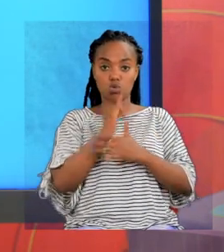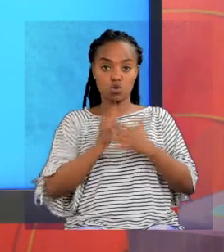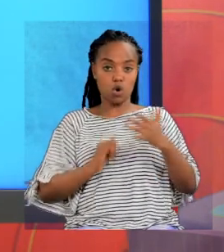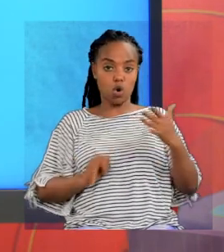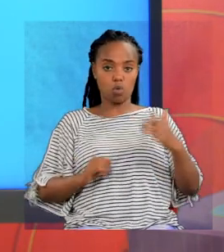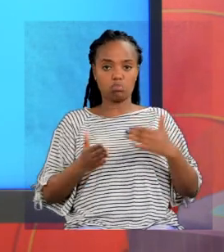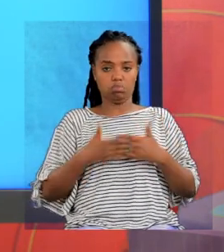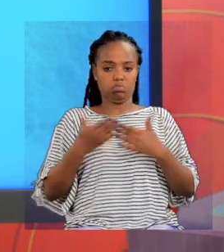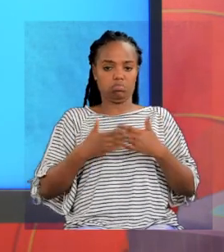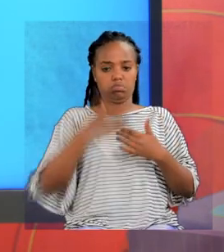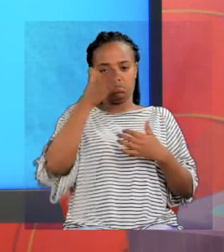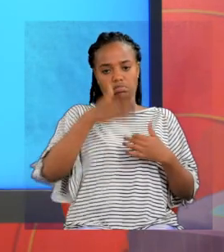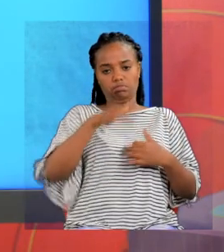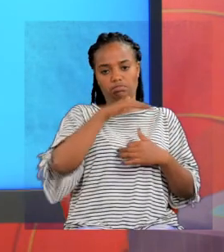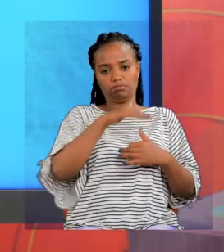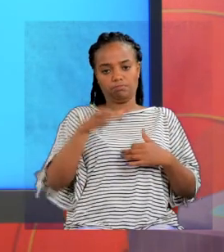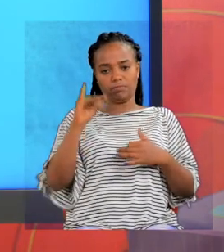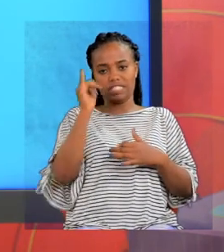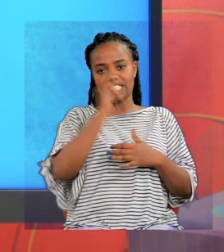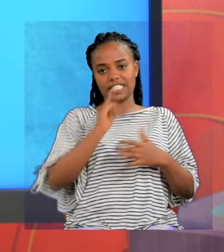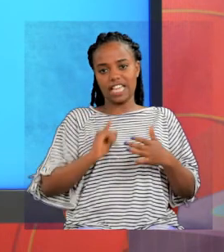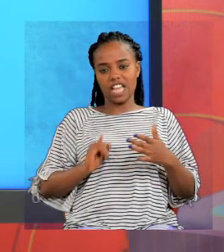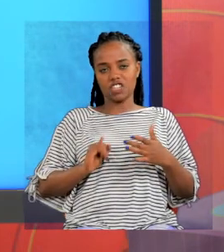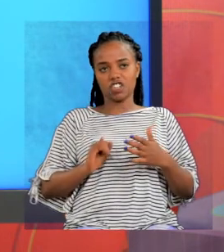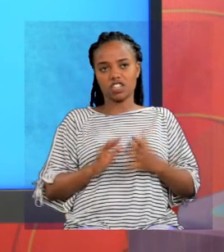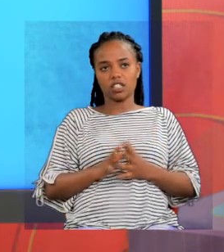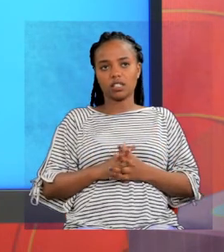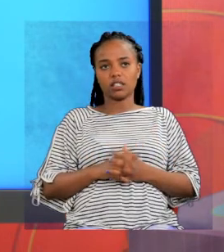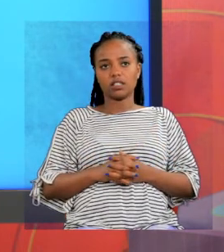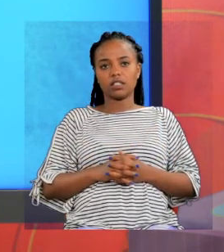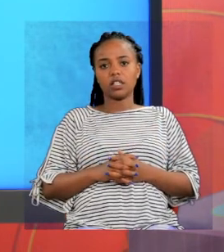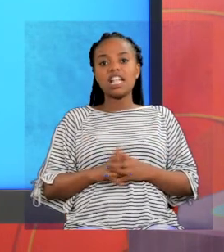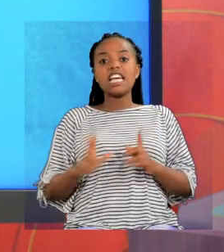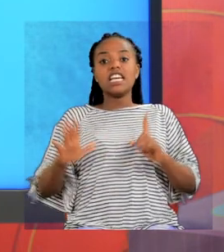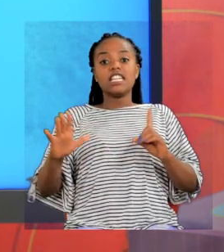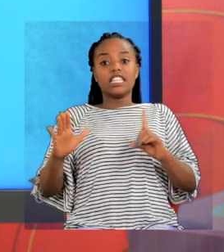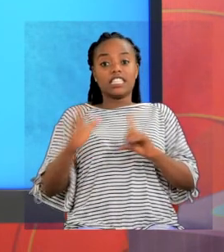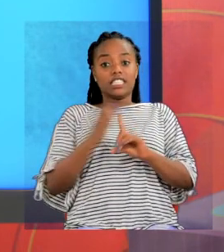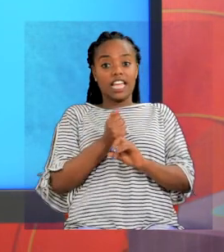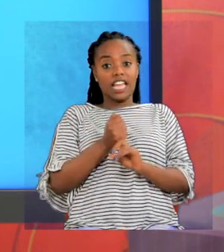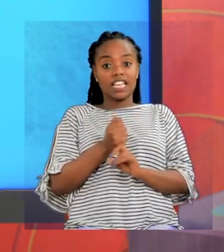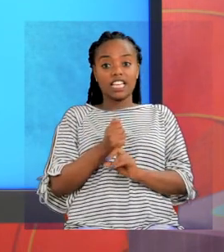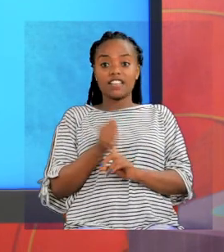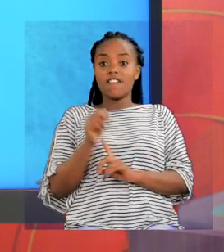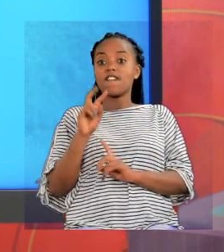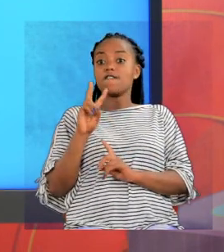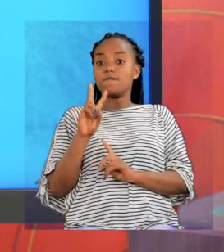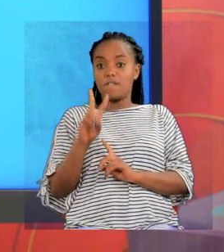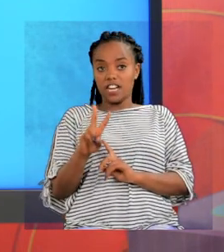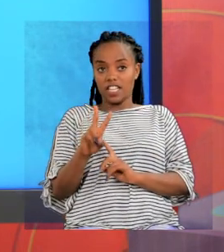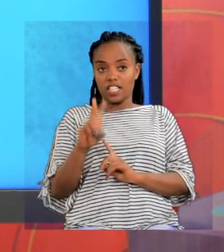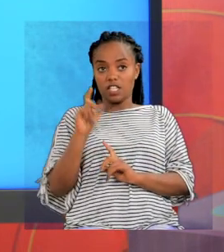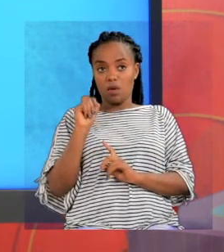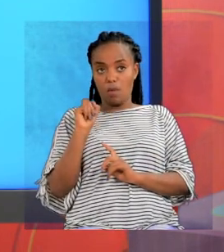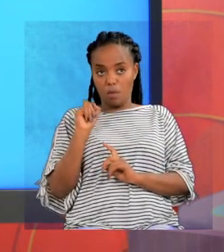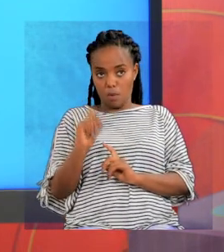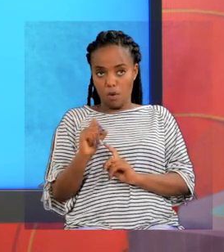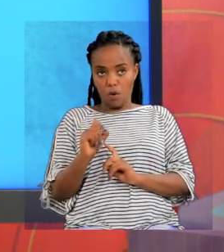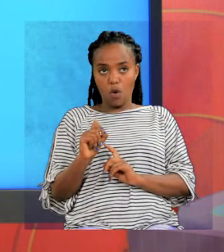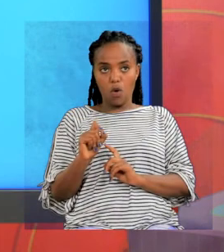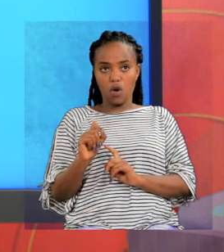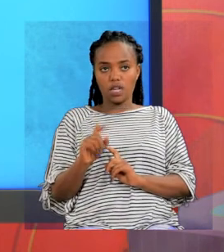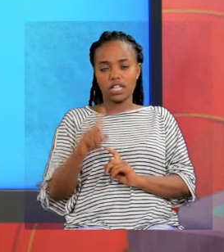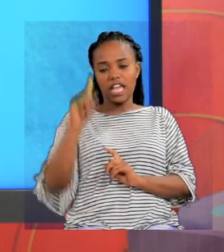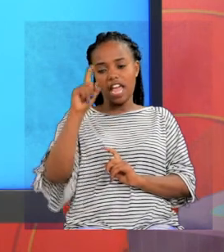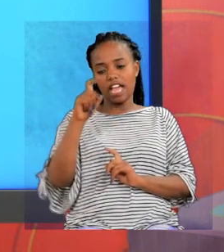sketch it, and take the vertex, put the vertex is